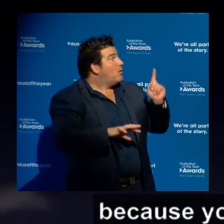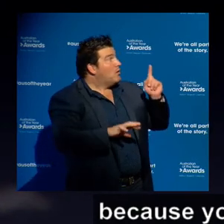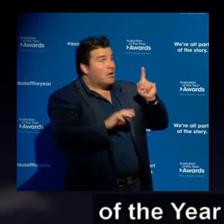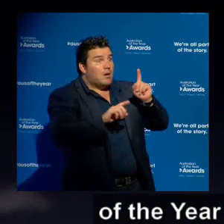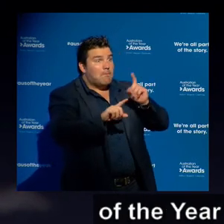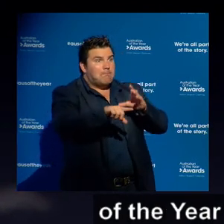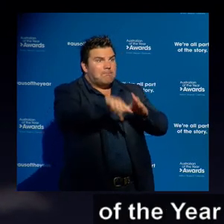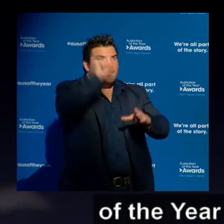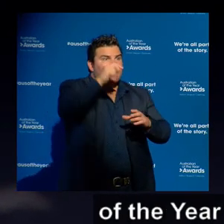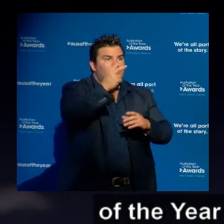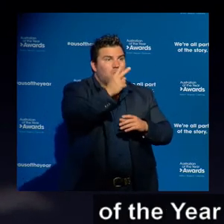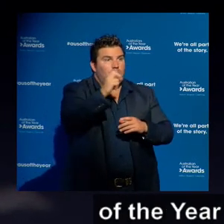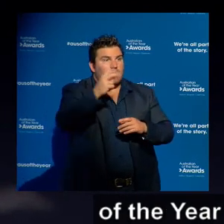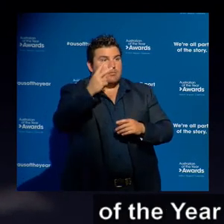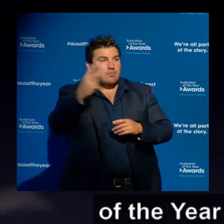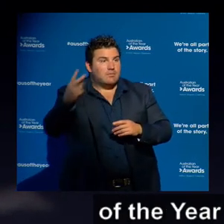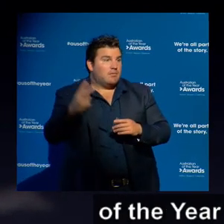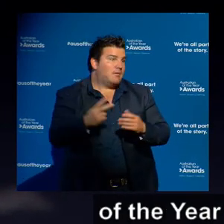word,